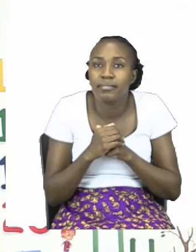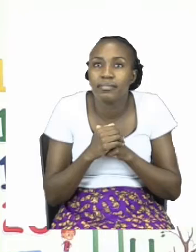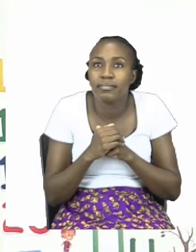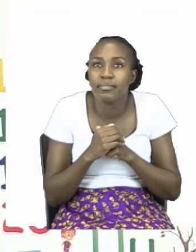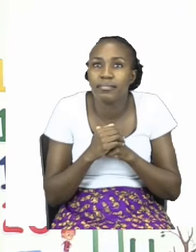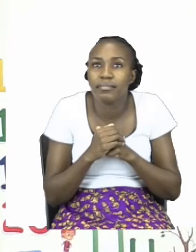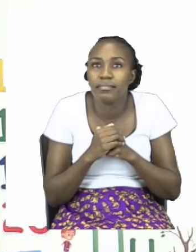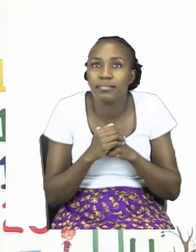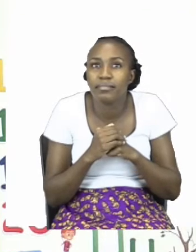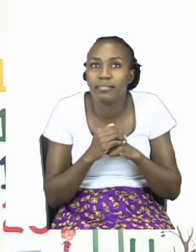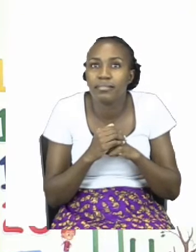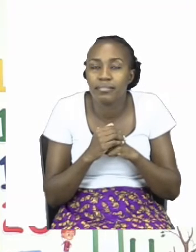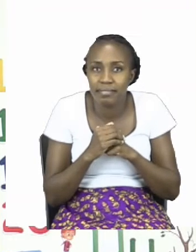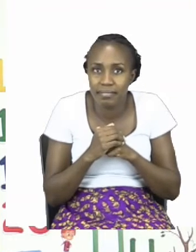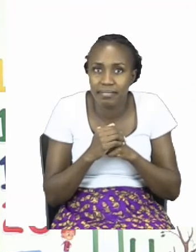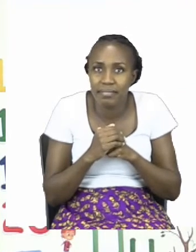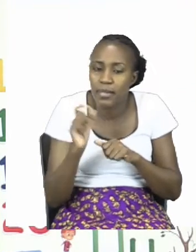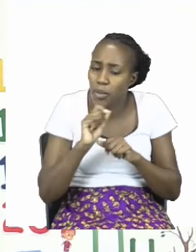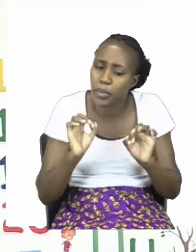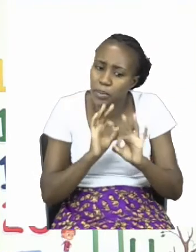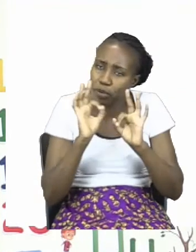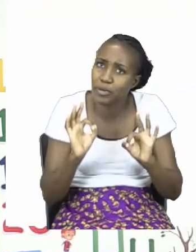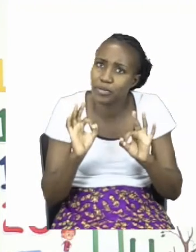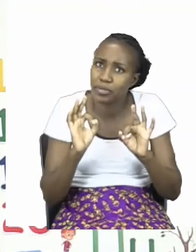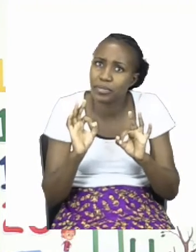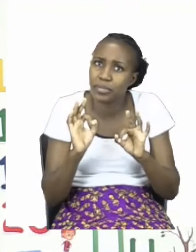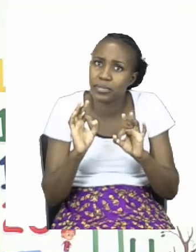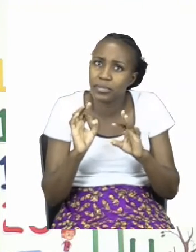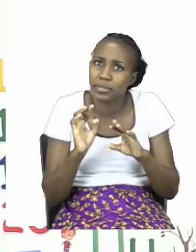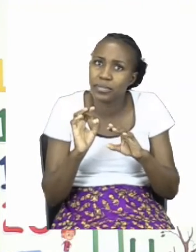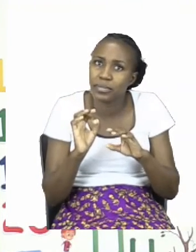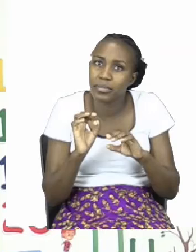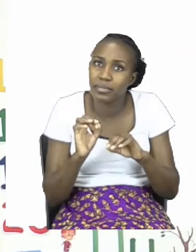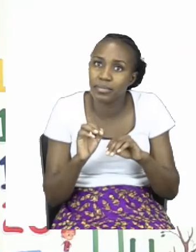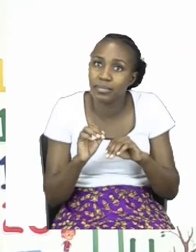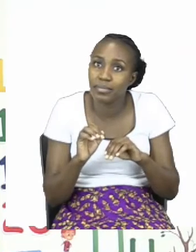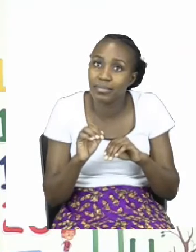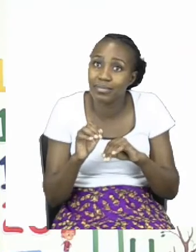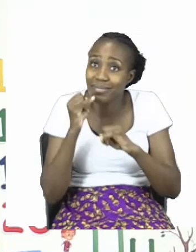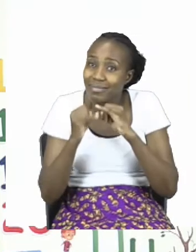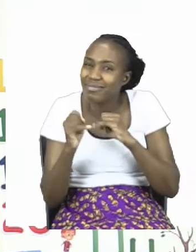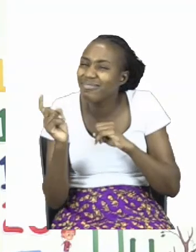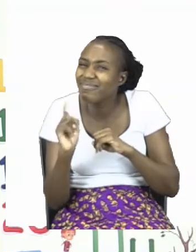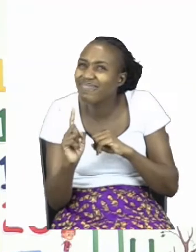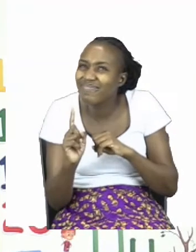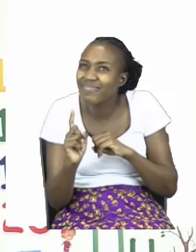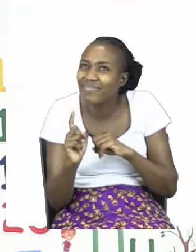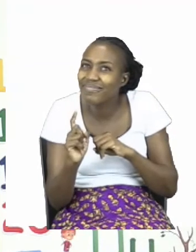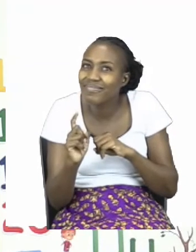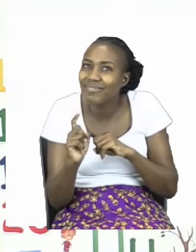are nice and neat. Then, if you have managed to do 1, 2, and 3, the last one we're going to do